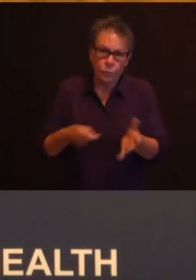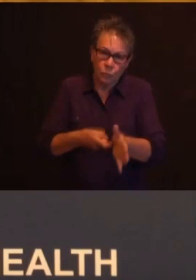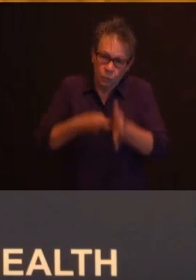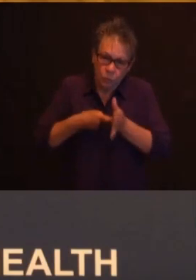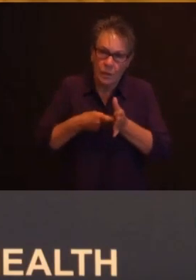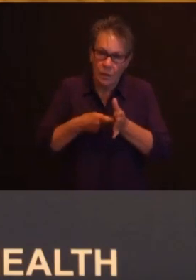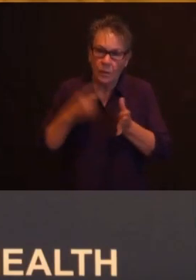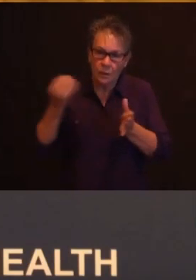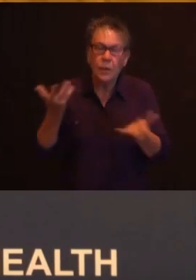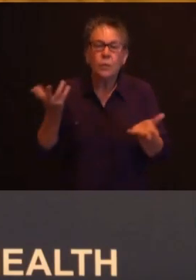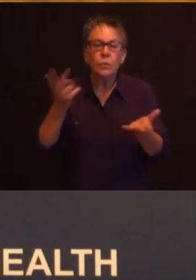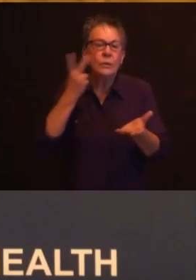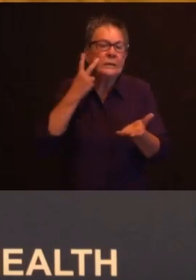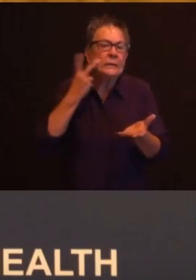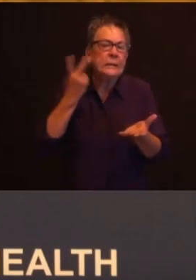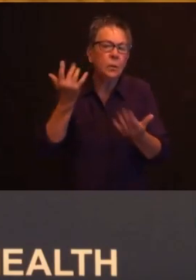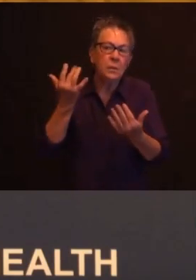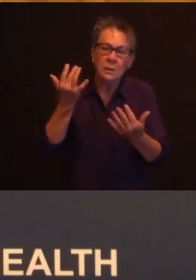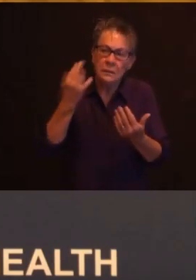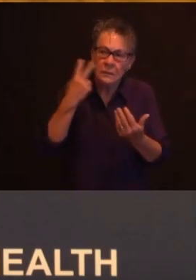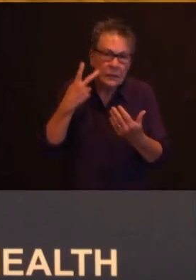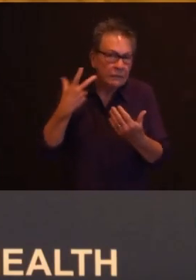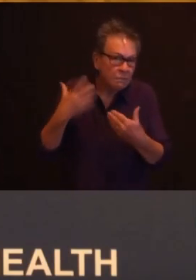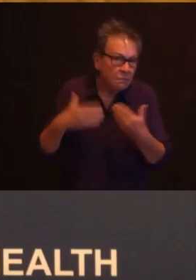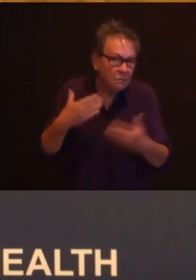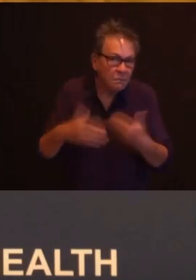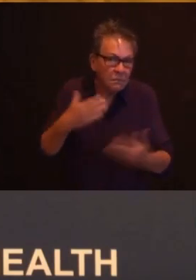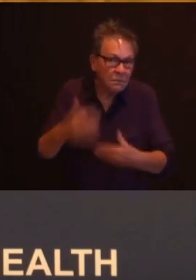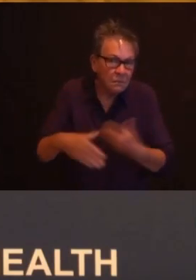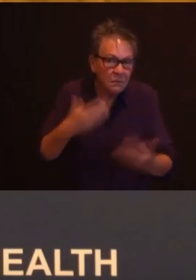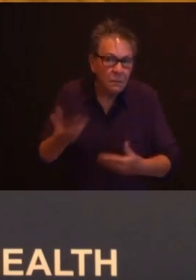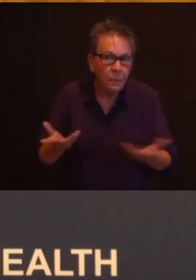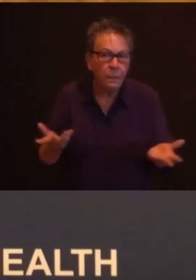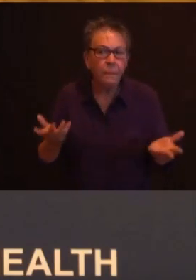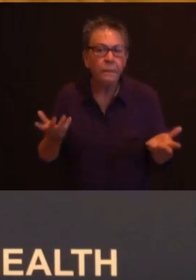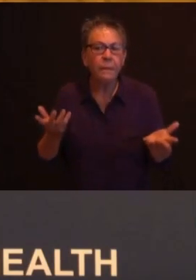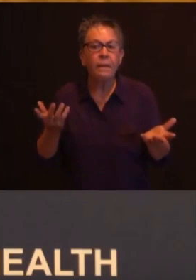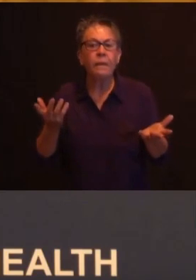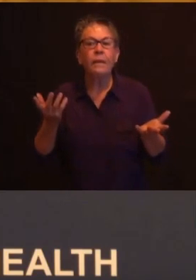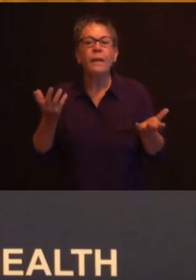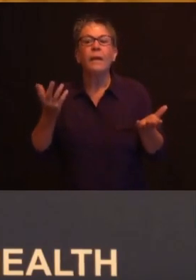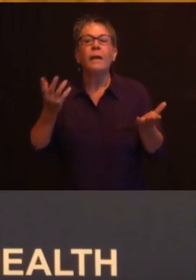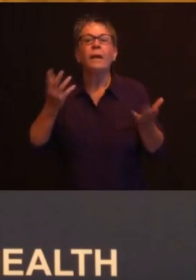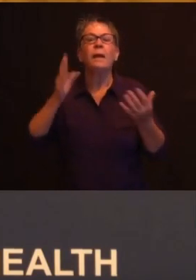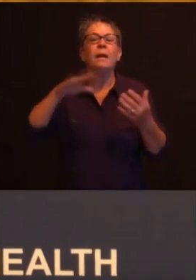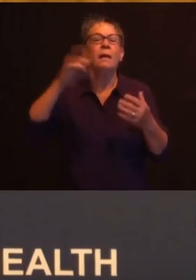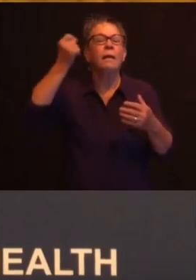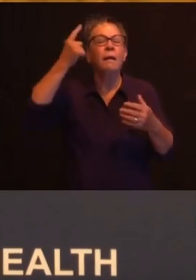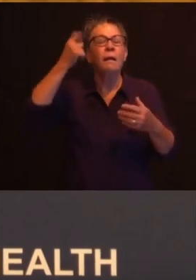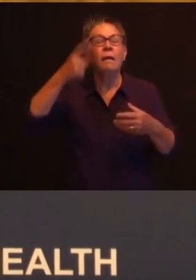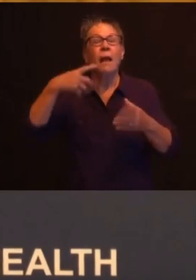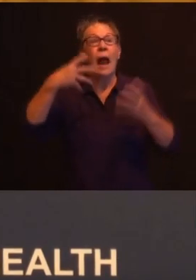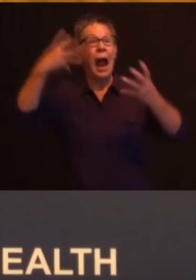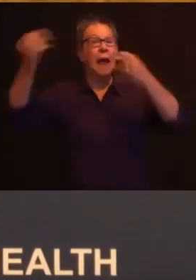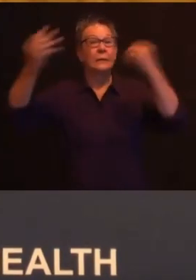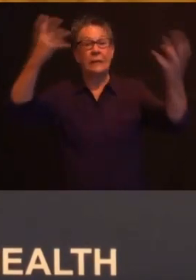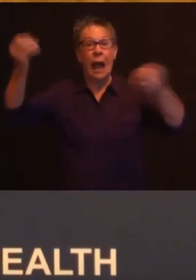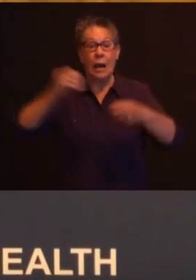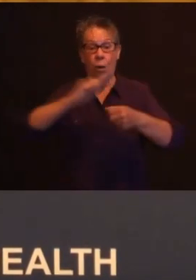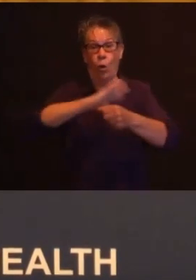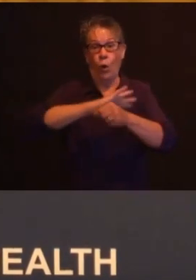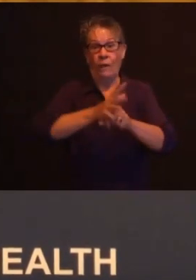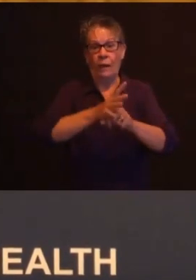less lethal outdoors than it is indoors, but that does not mean it is not lethal. And it does not mean that you can't still